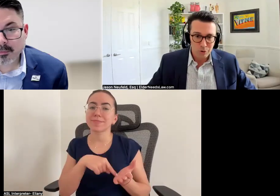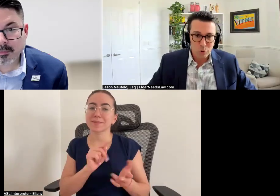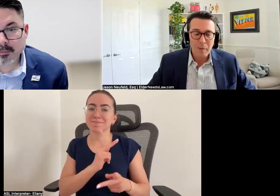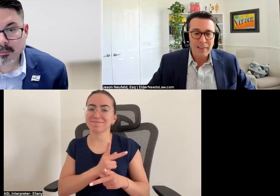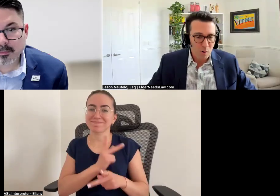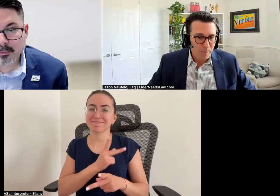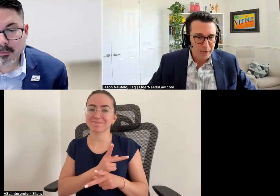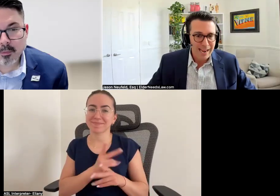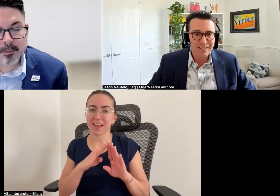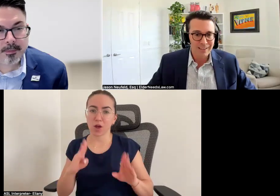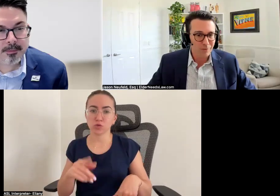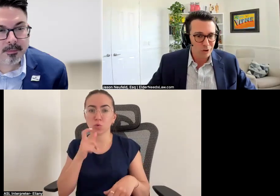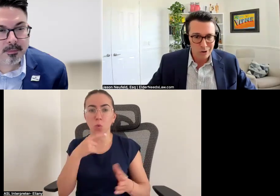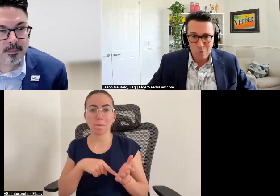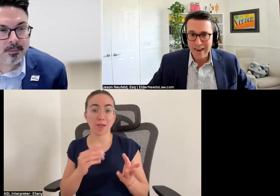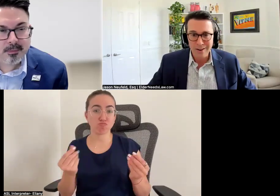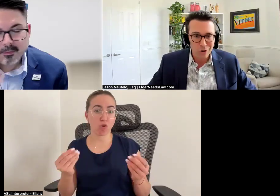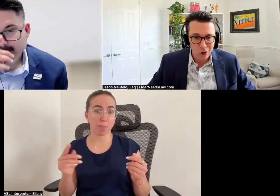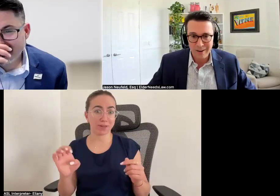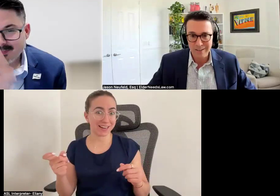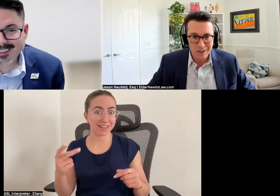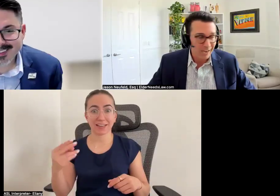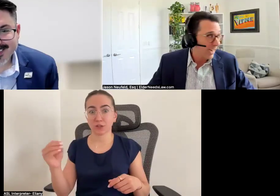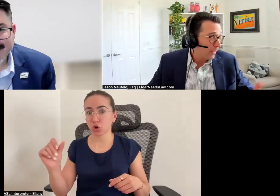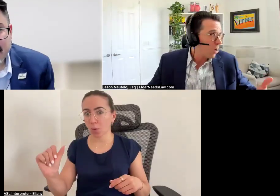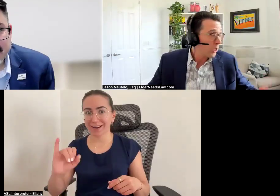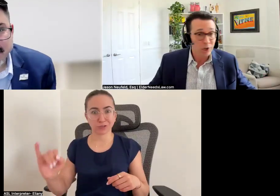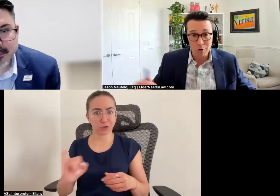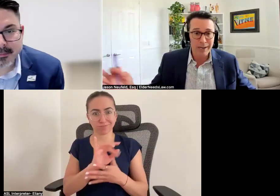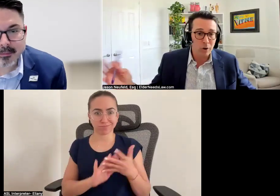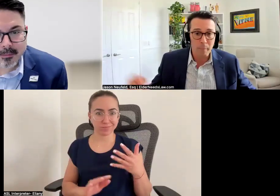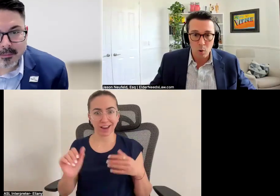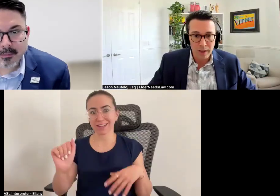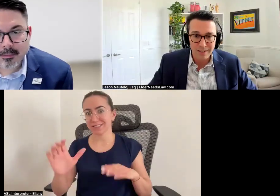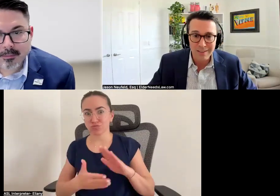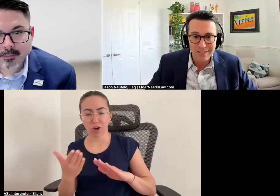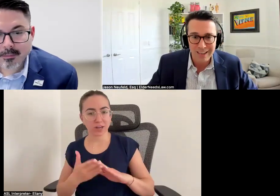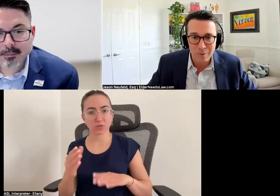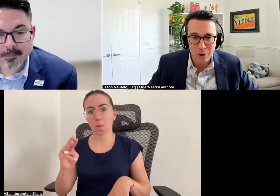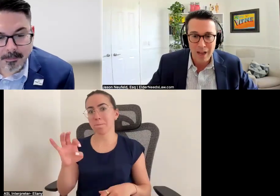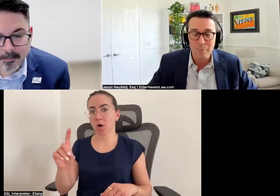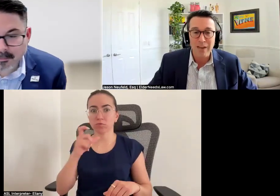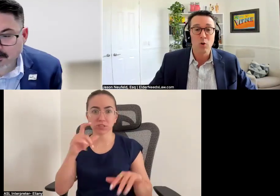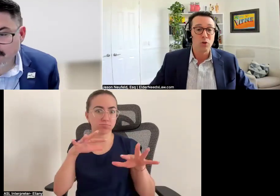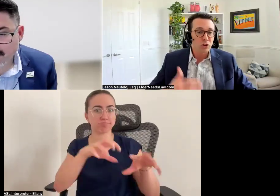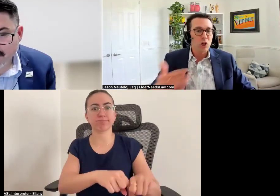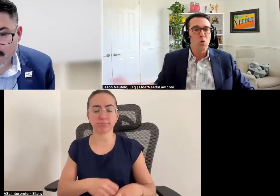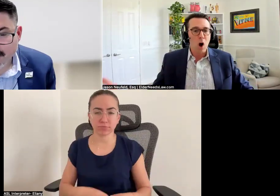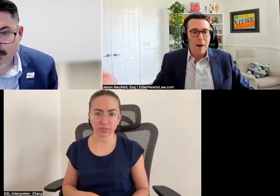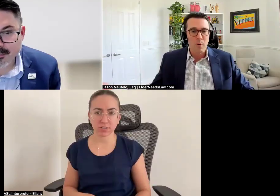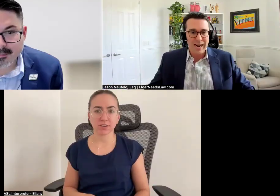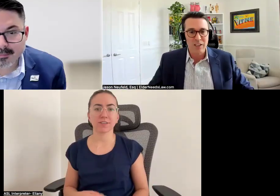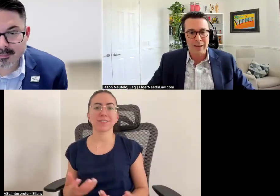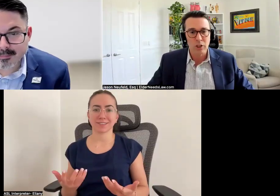the house? Who's paying the property taxes? And if there's an HOA and insurance, and you got to keep the air conditioning running so mold doesn't build up, right? So there's